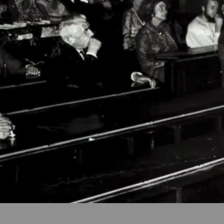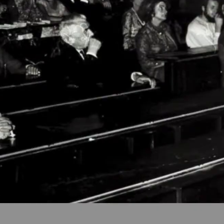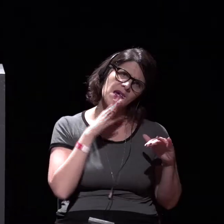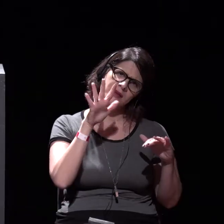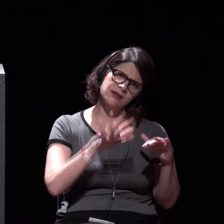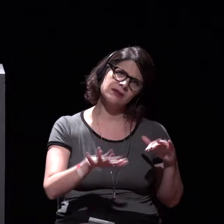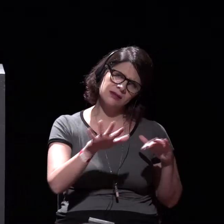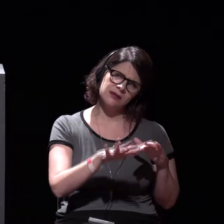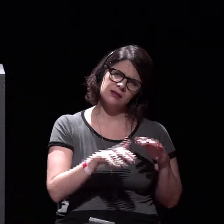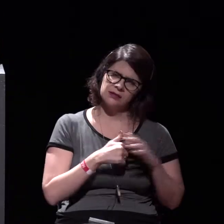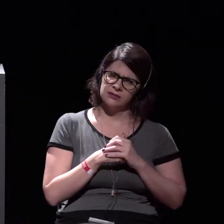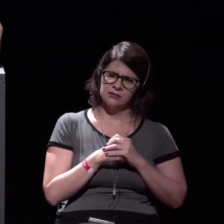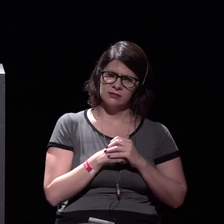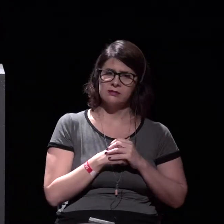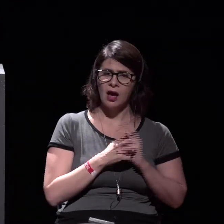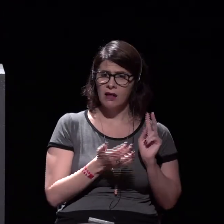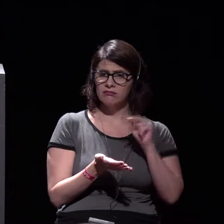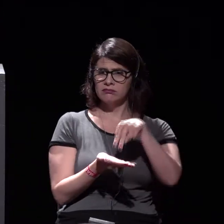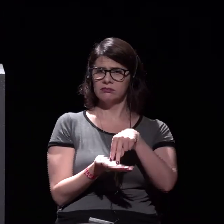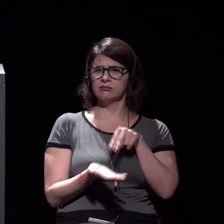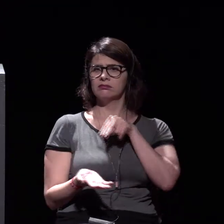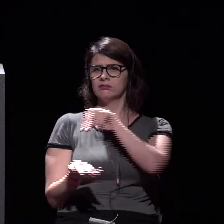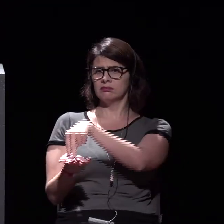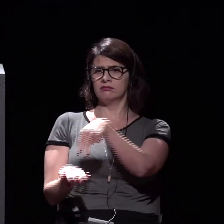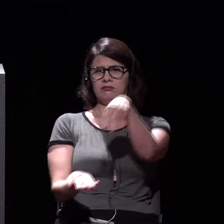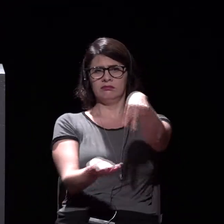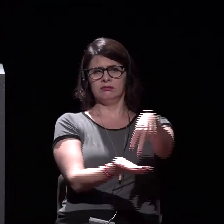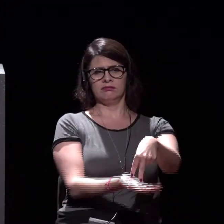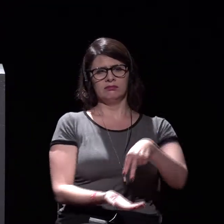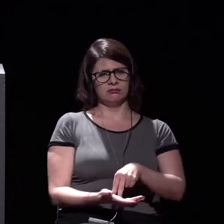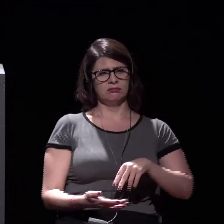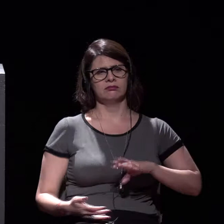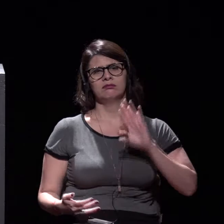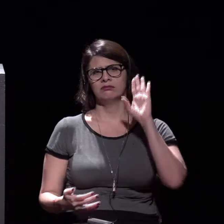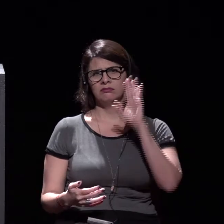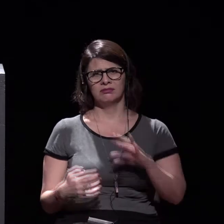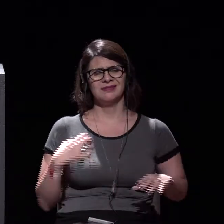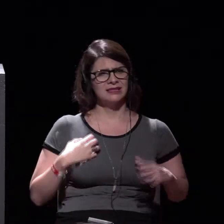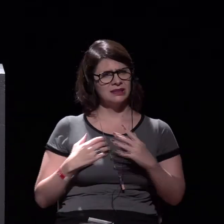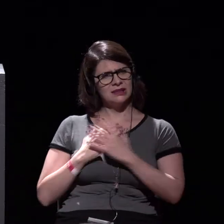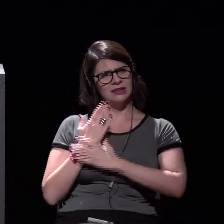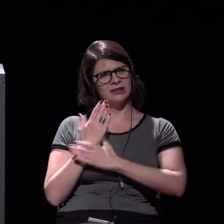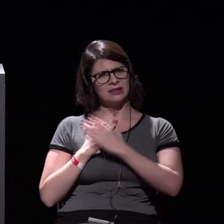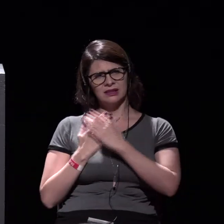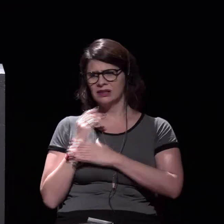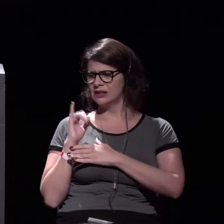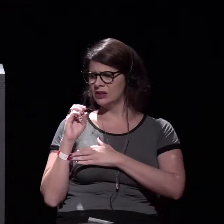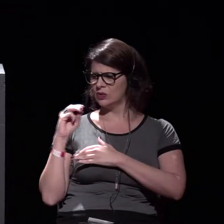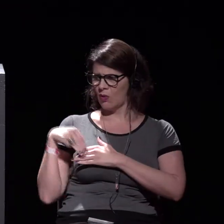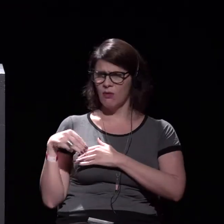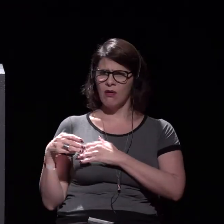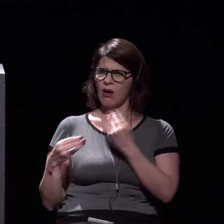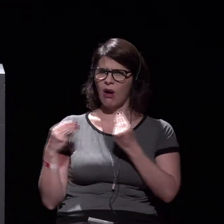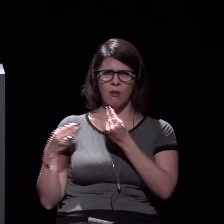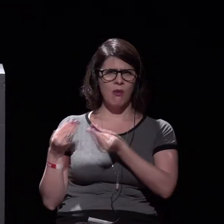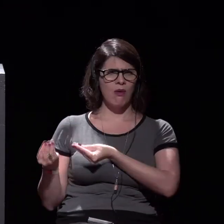Stood up, and in the midst of this general discomfort with how ICOM was being run, spoke against